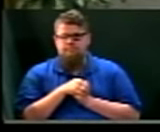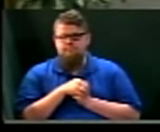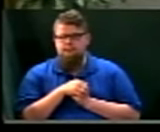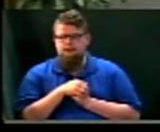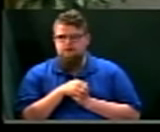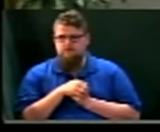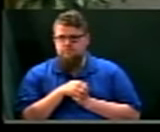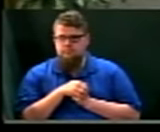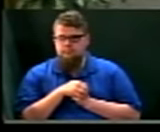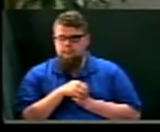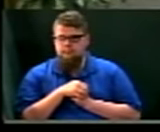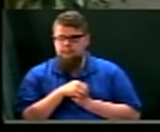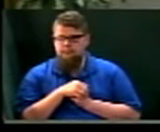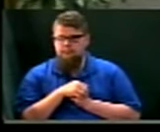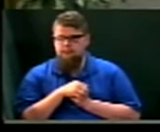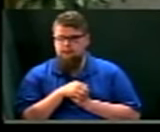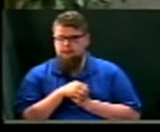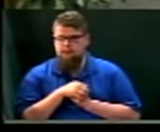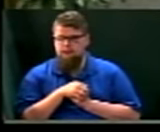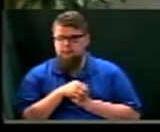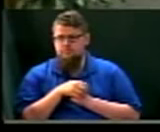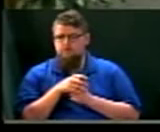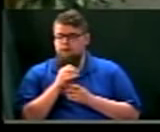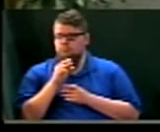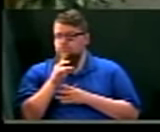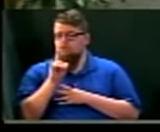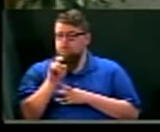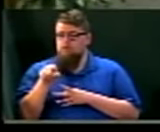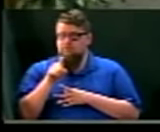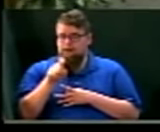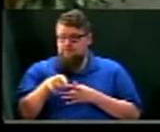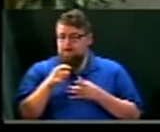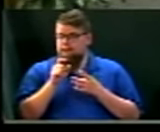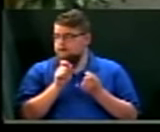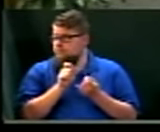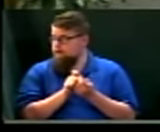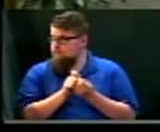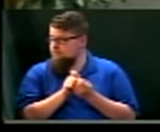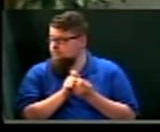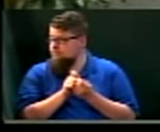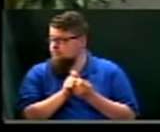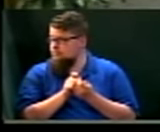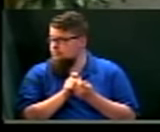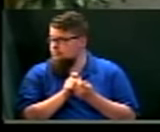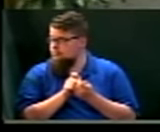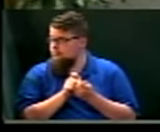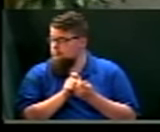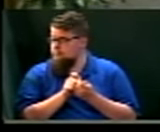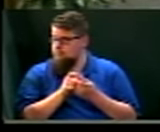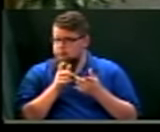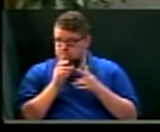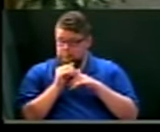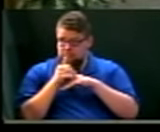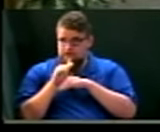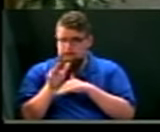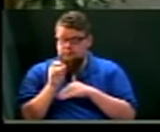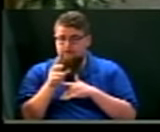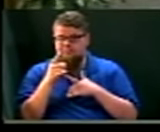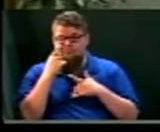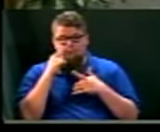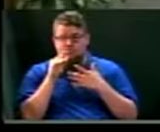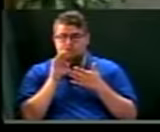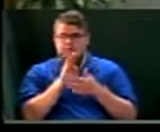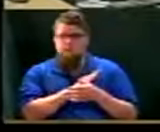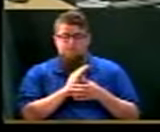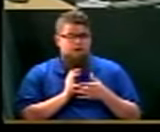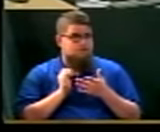Mr. Dupler? Do we need to be specific as to Ms. Coatney send it out and get board